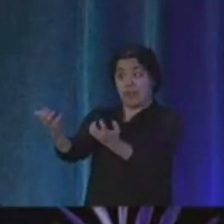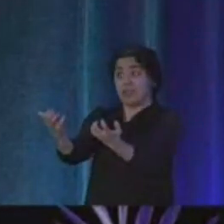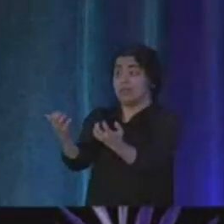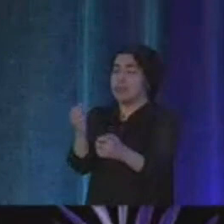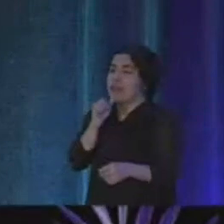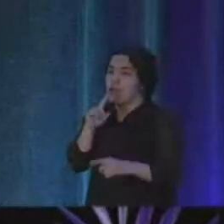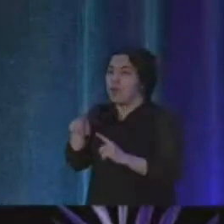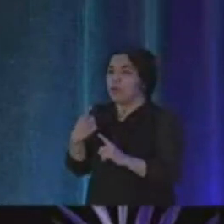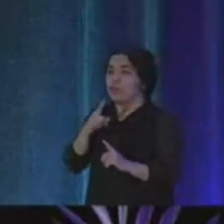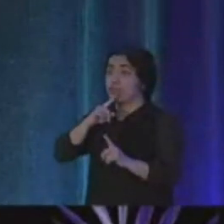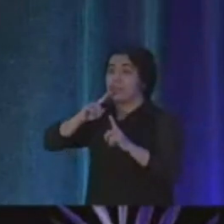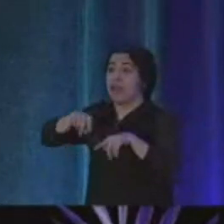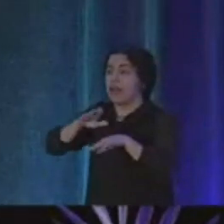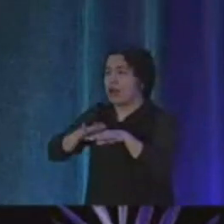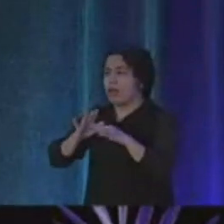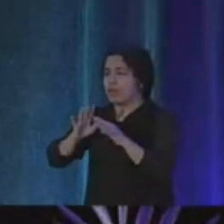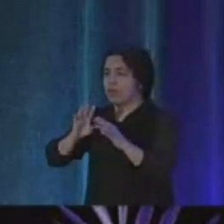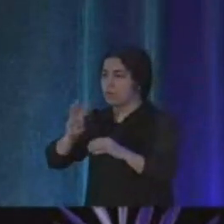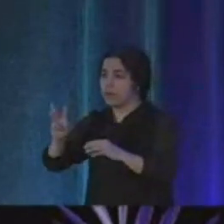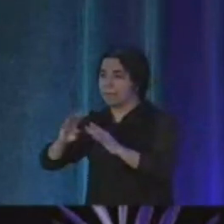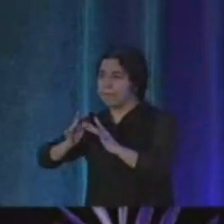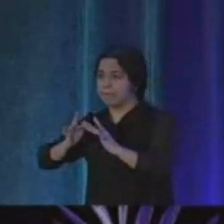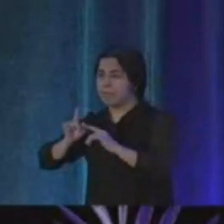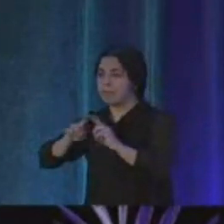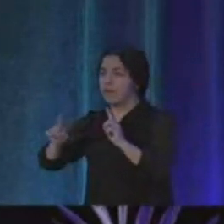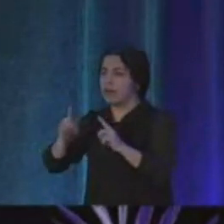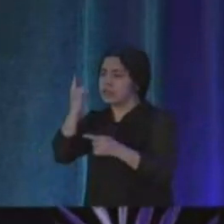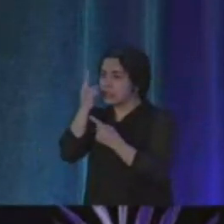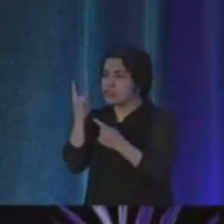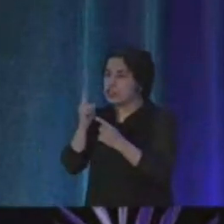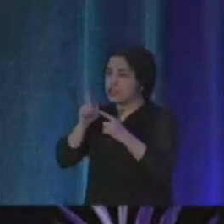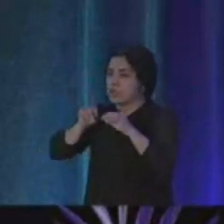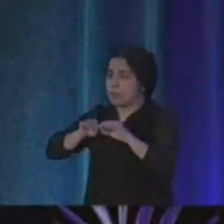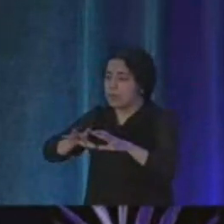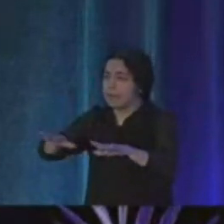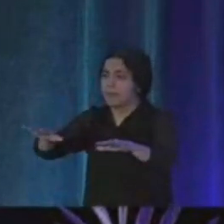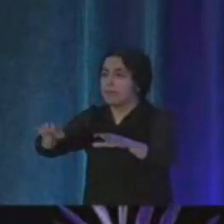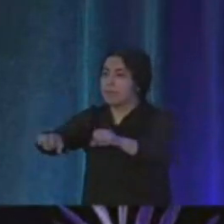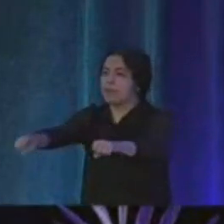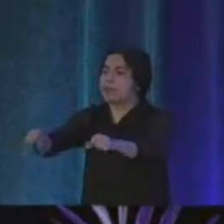not just React on the web, but to consider mobilizing with React Native.